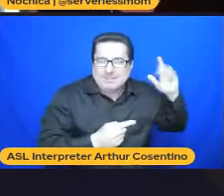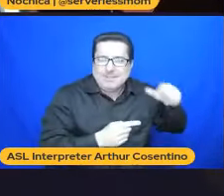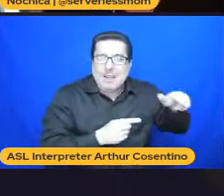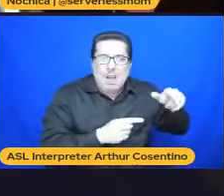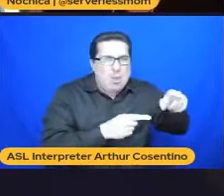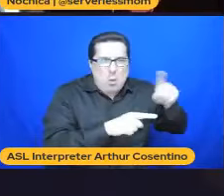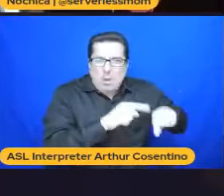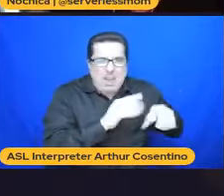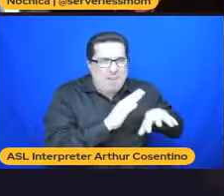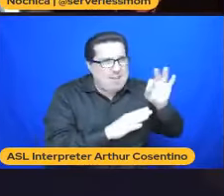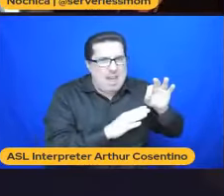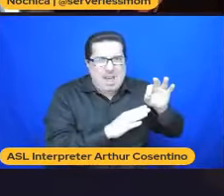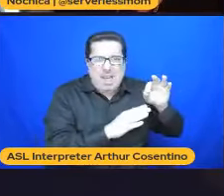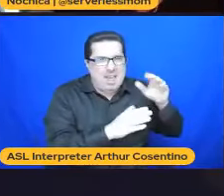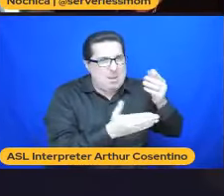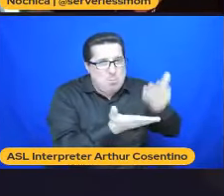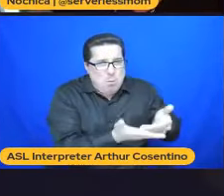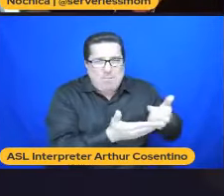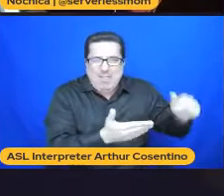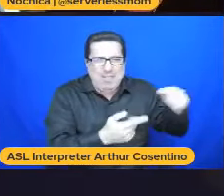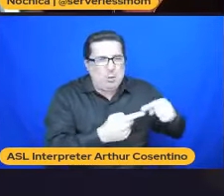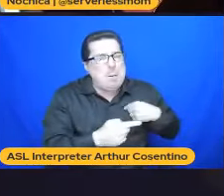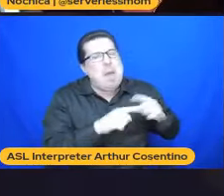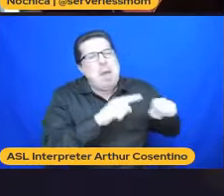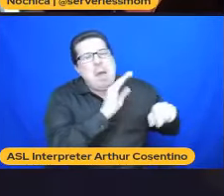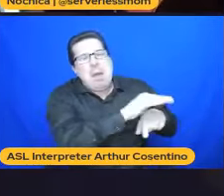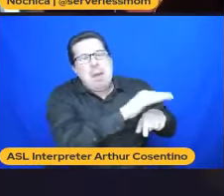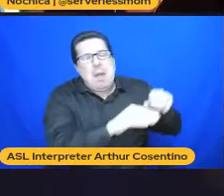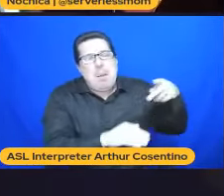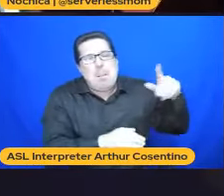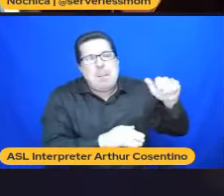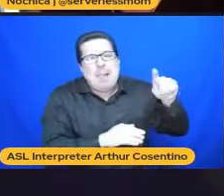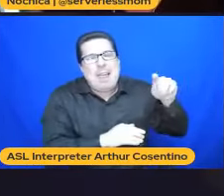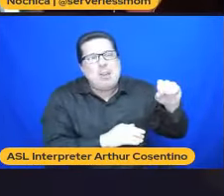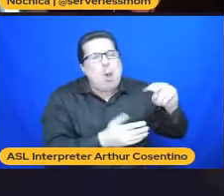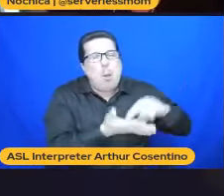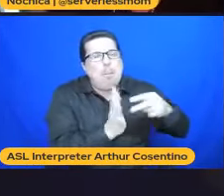prove anything to me. He says, Plato, just tell me what